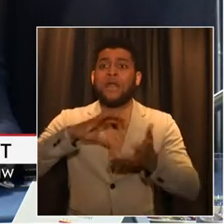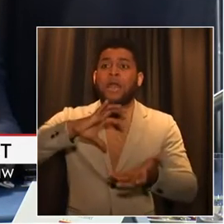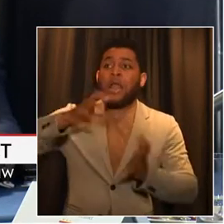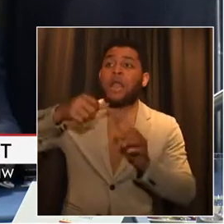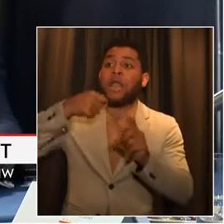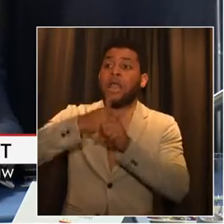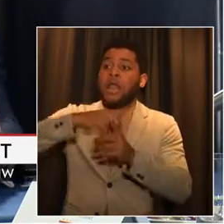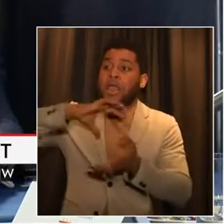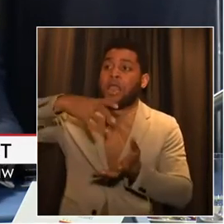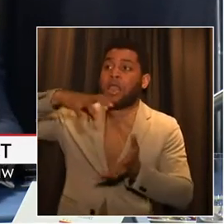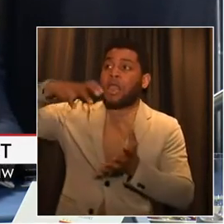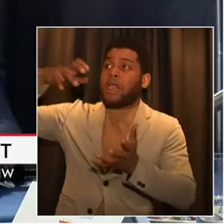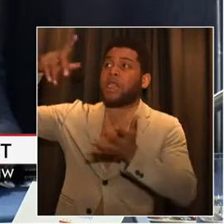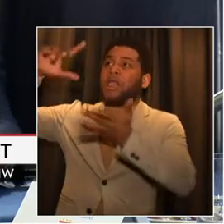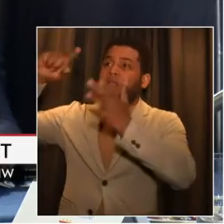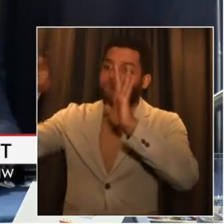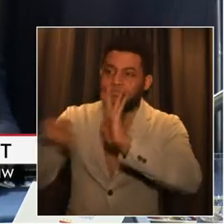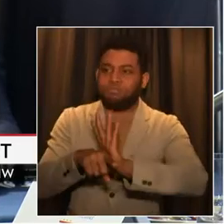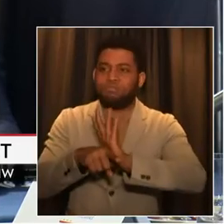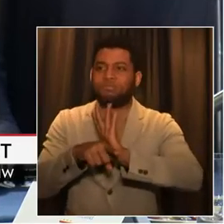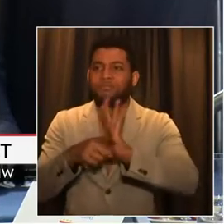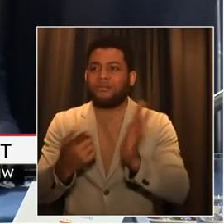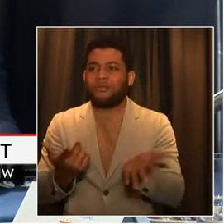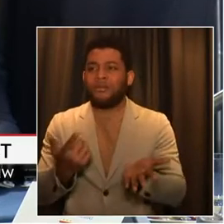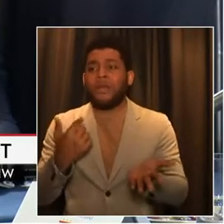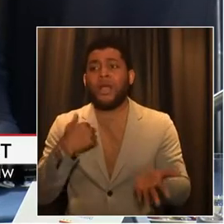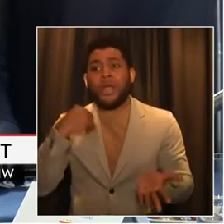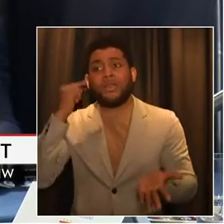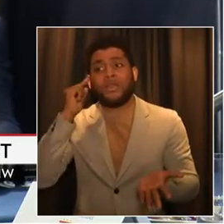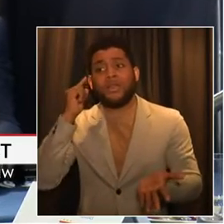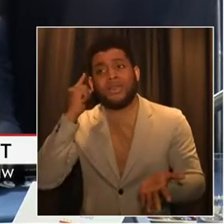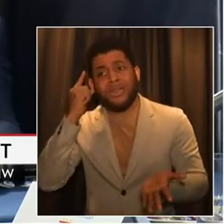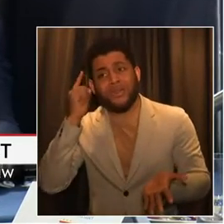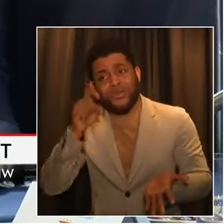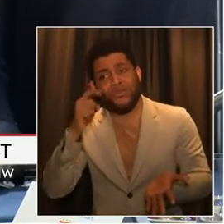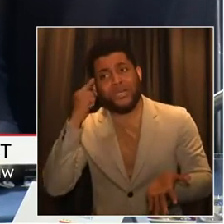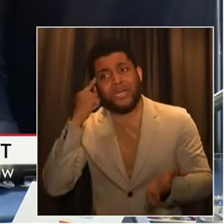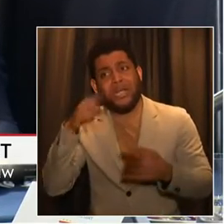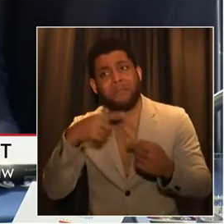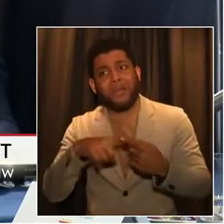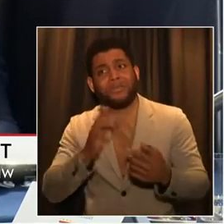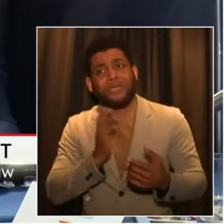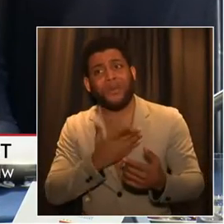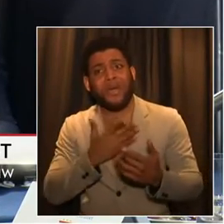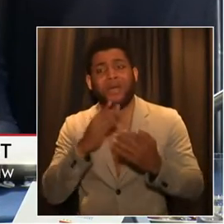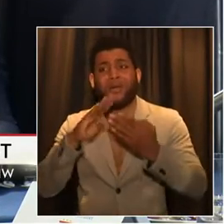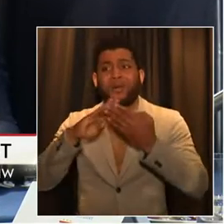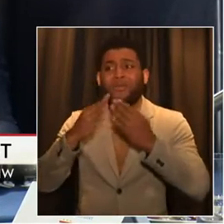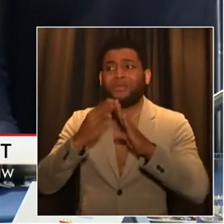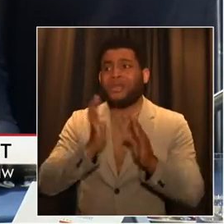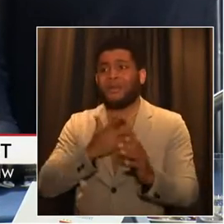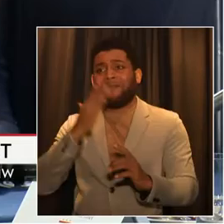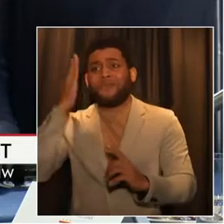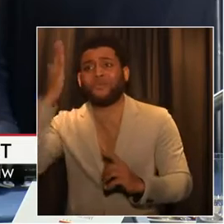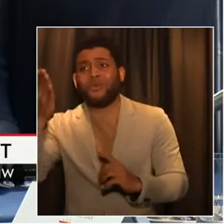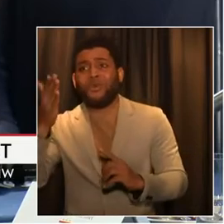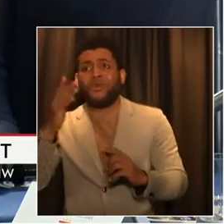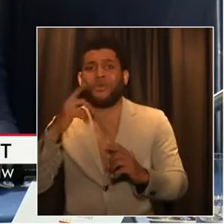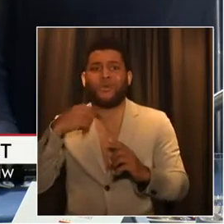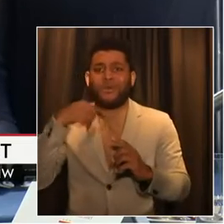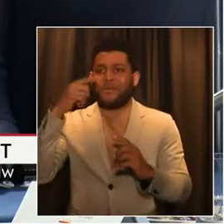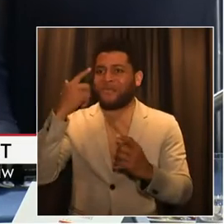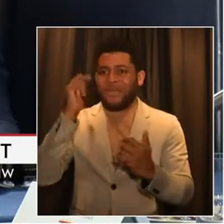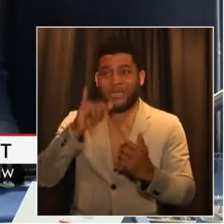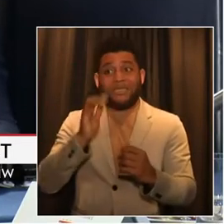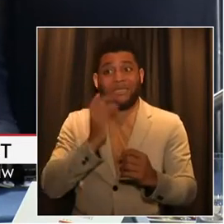our city is, what the future of other small and mid-sized cities are, we have to face head-on the reality that office markets are not